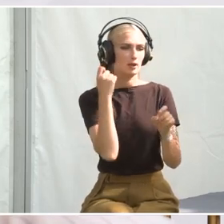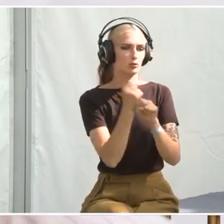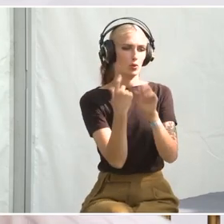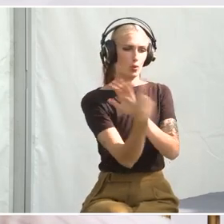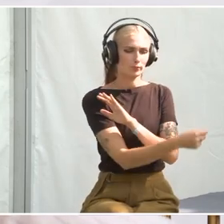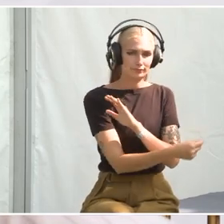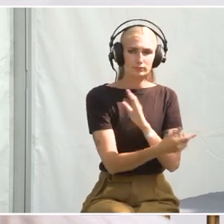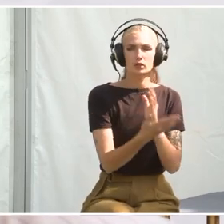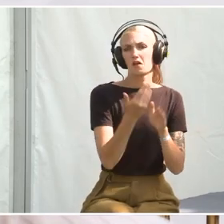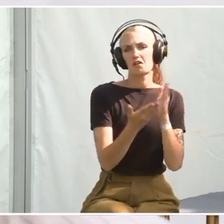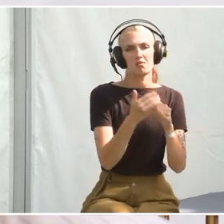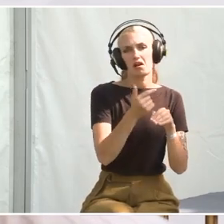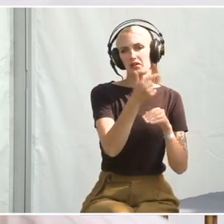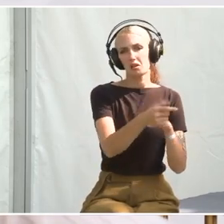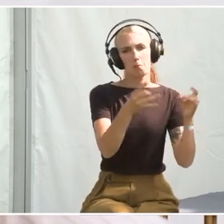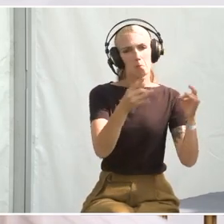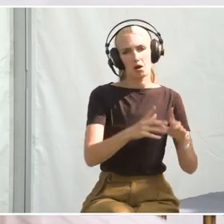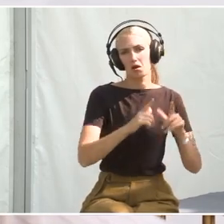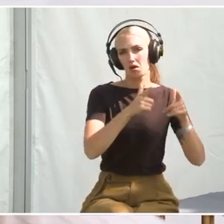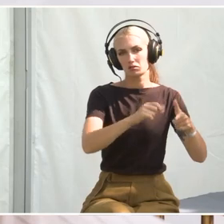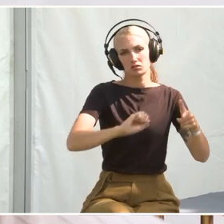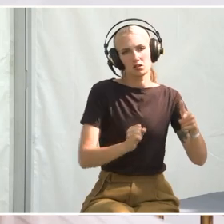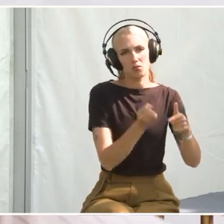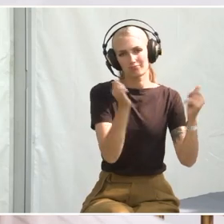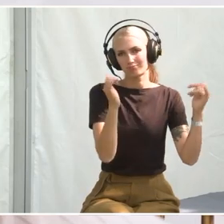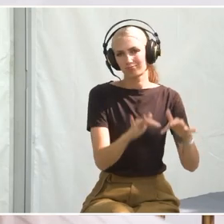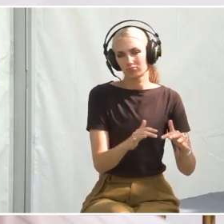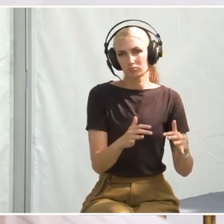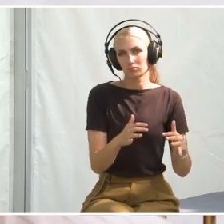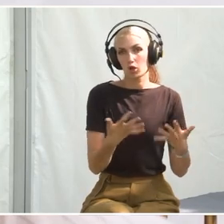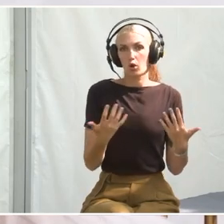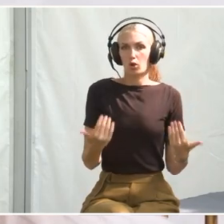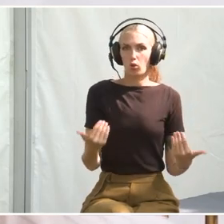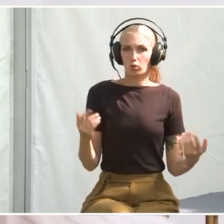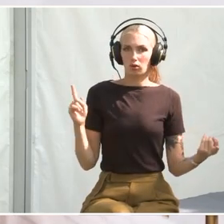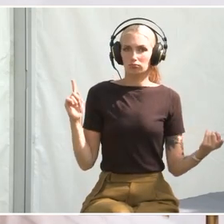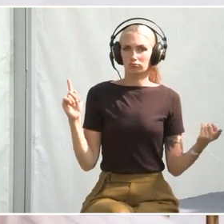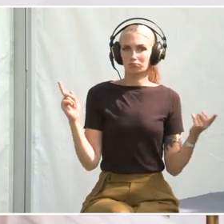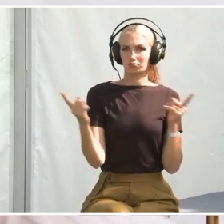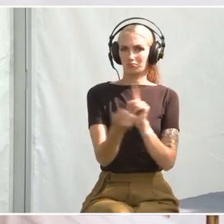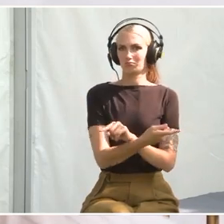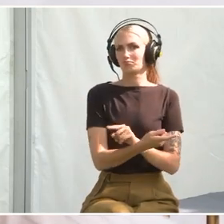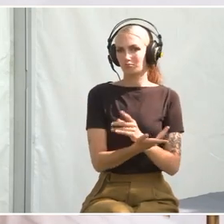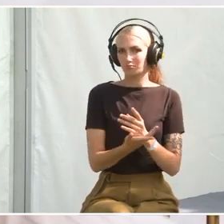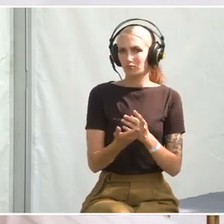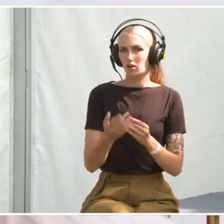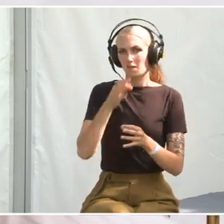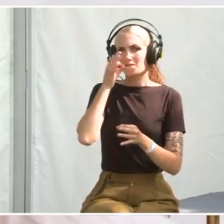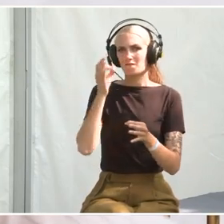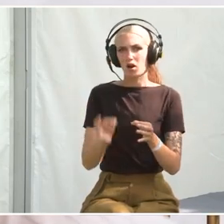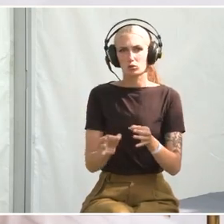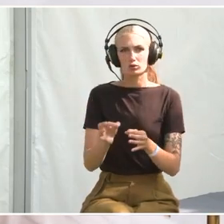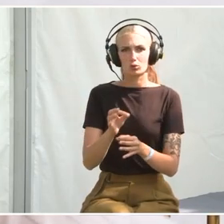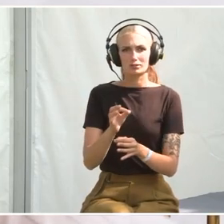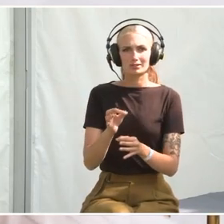maybe goes to the bar with friends. And now we are finally sharing those responsibilities more.